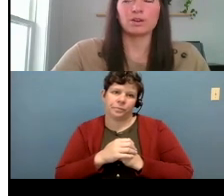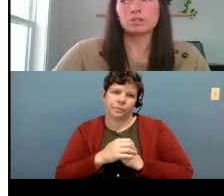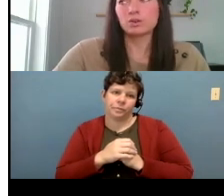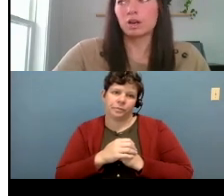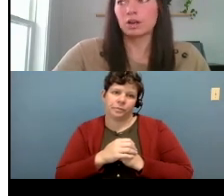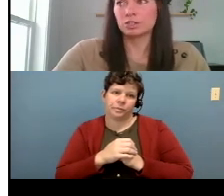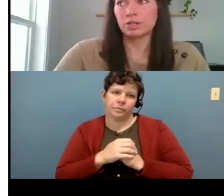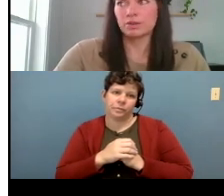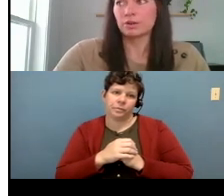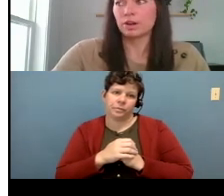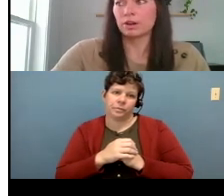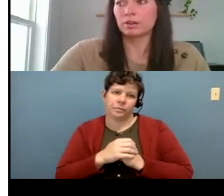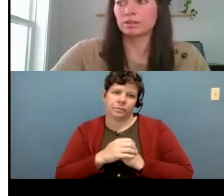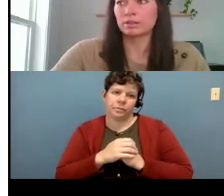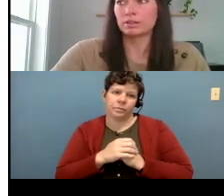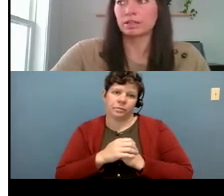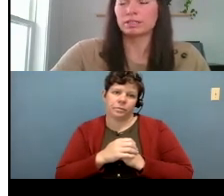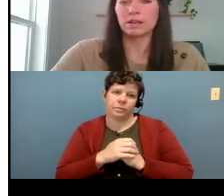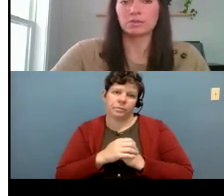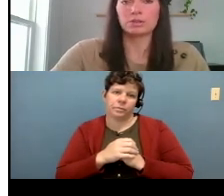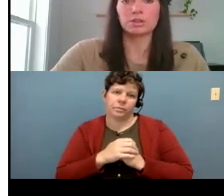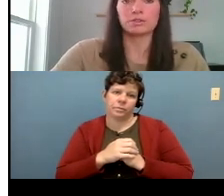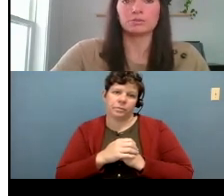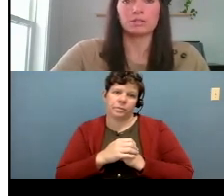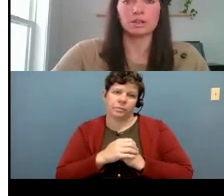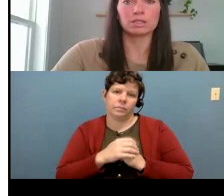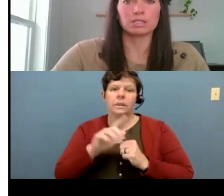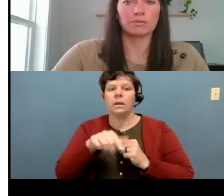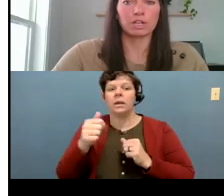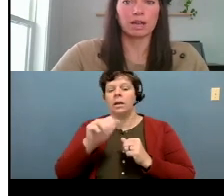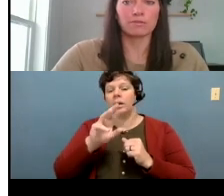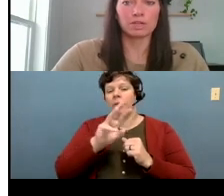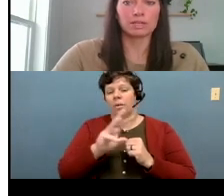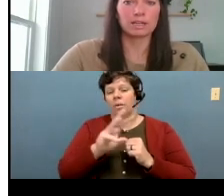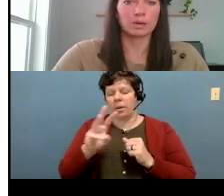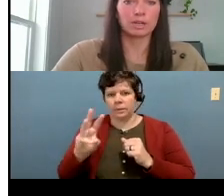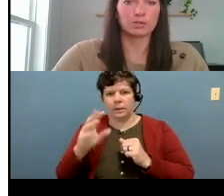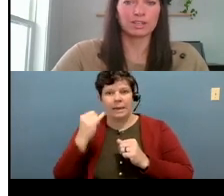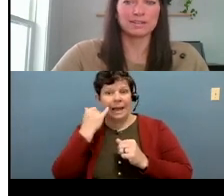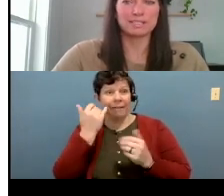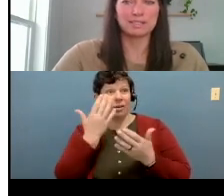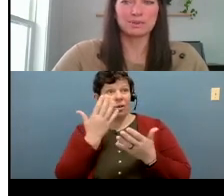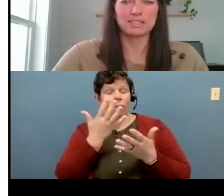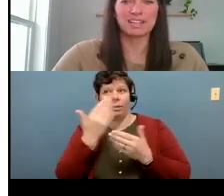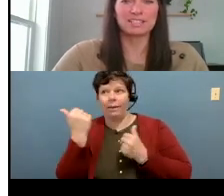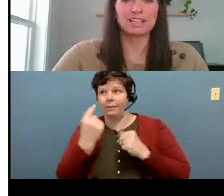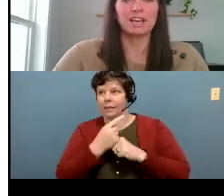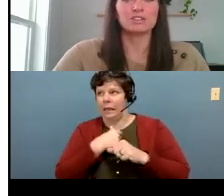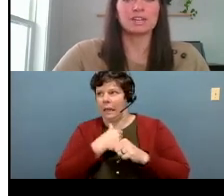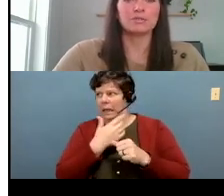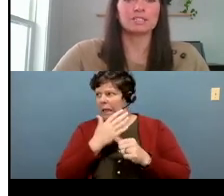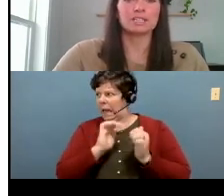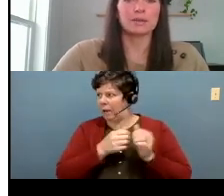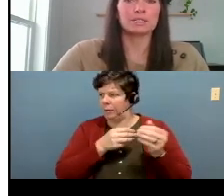And also just another a site for you. If you leave here today and forget everything I said about entering a missing person case,